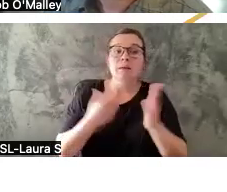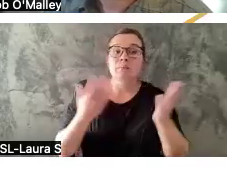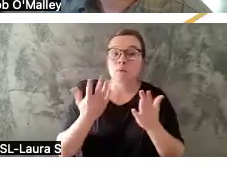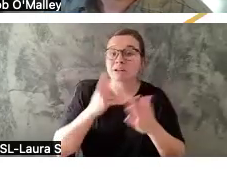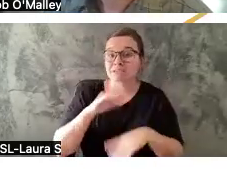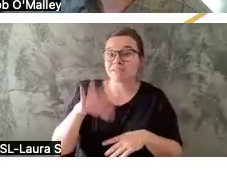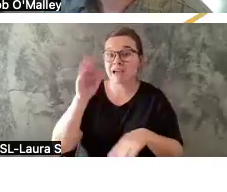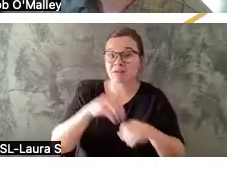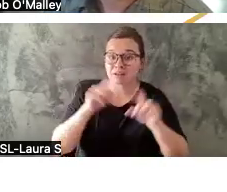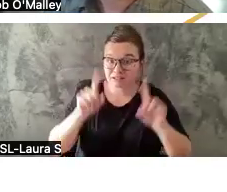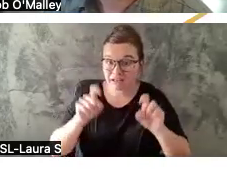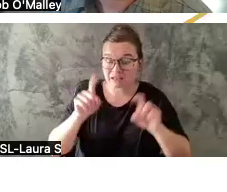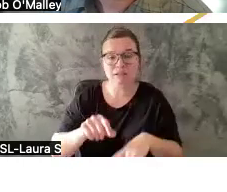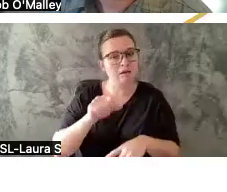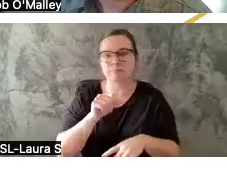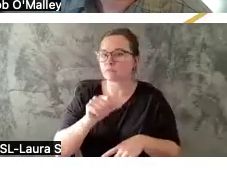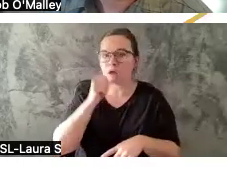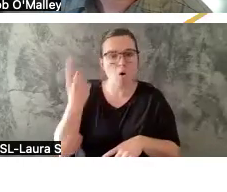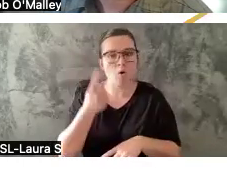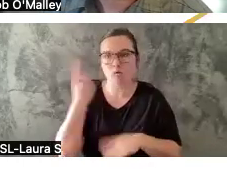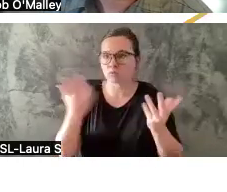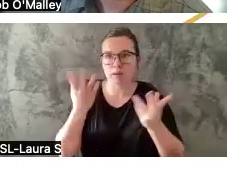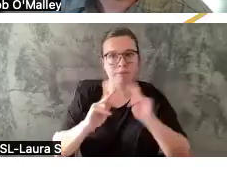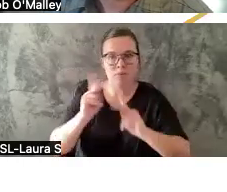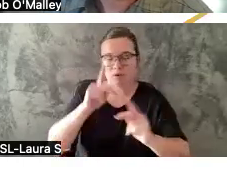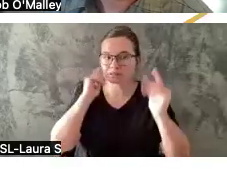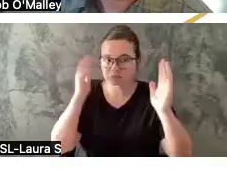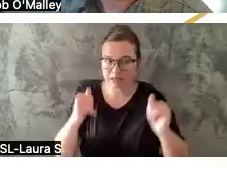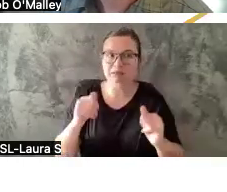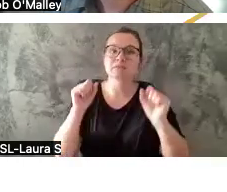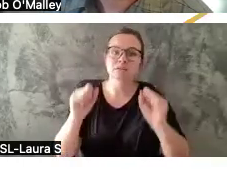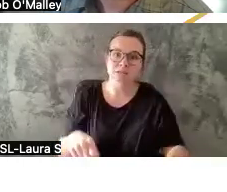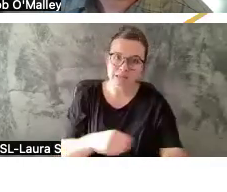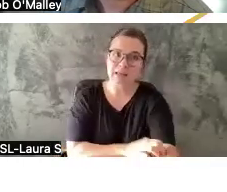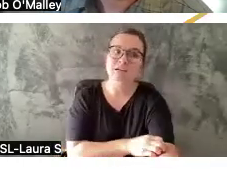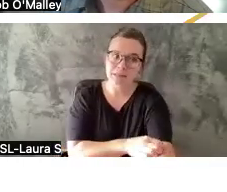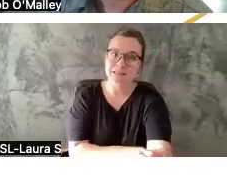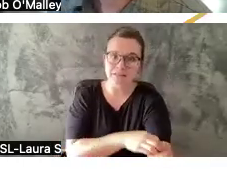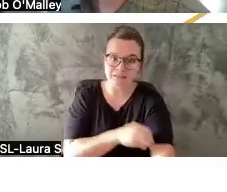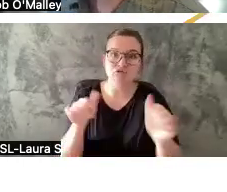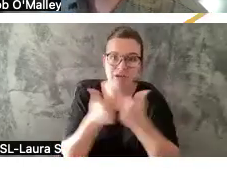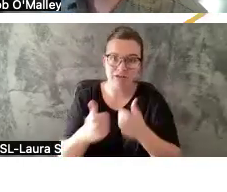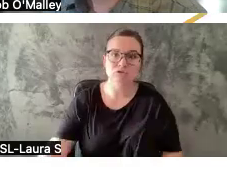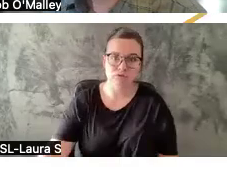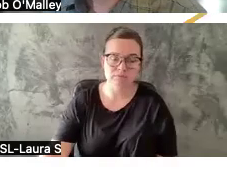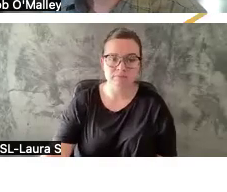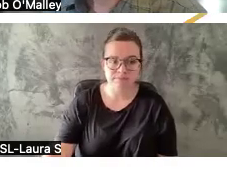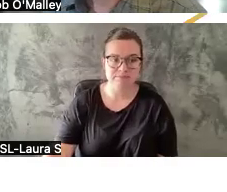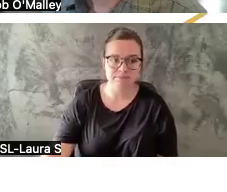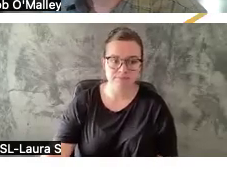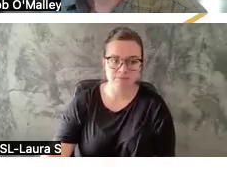these tests are not at all what people expect, and that can be quite challenging.